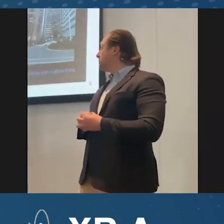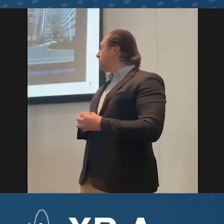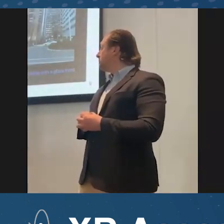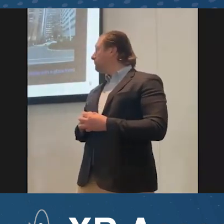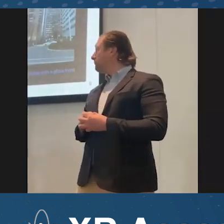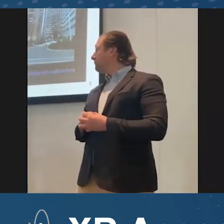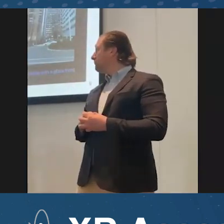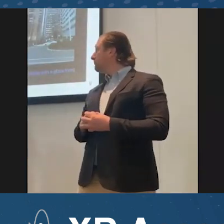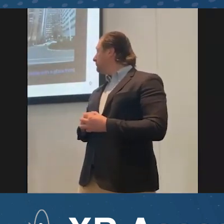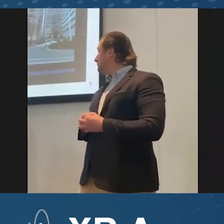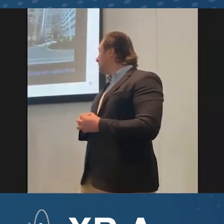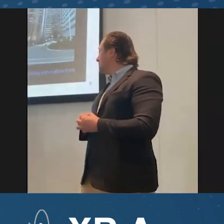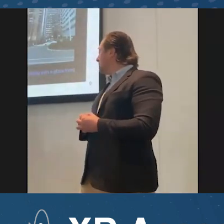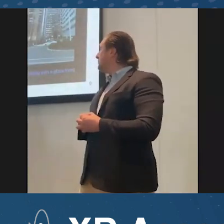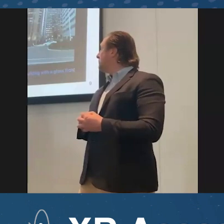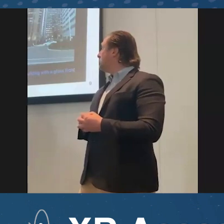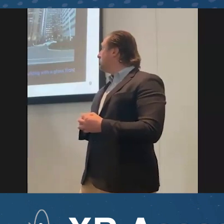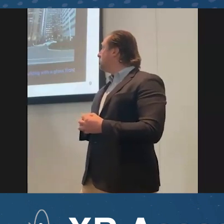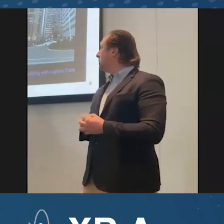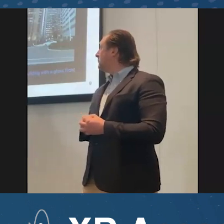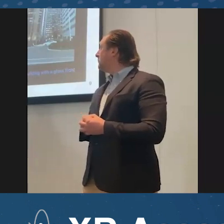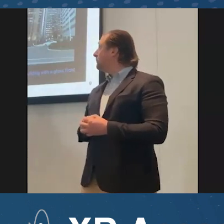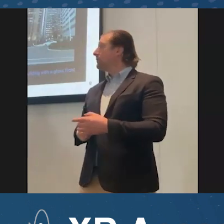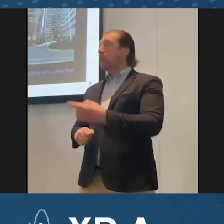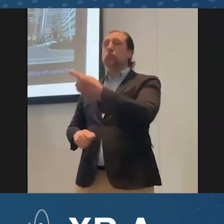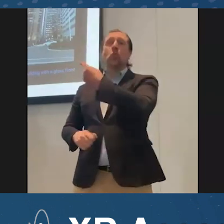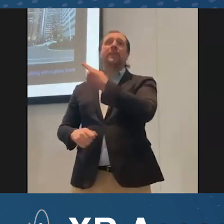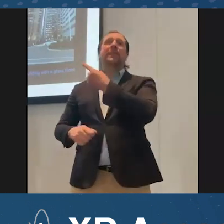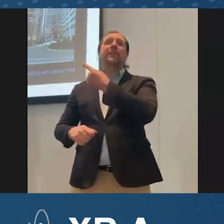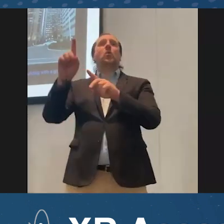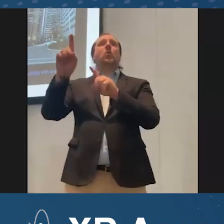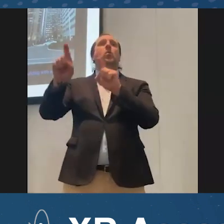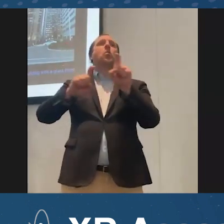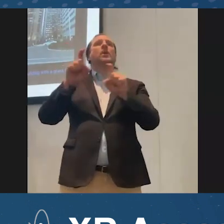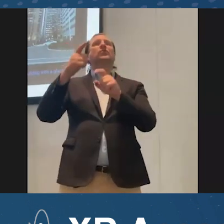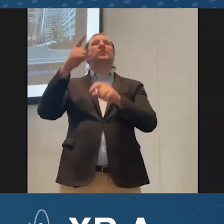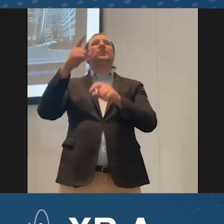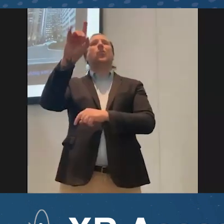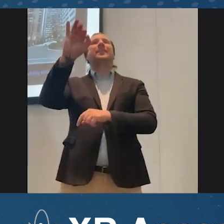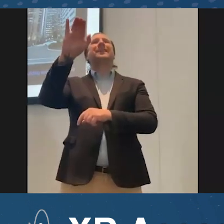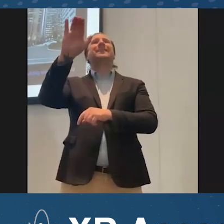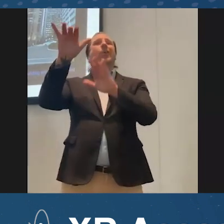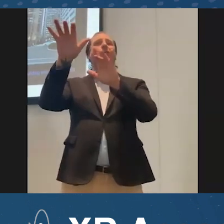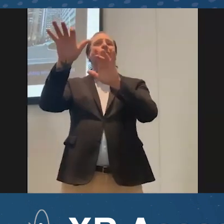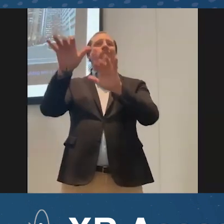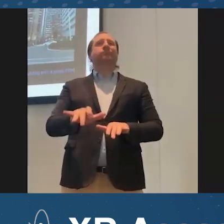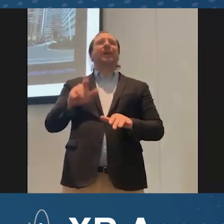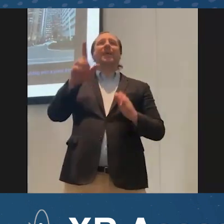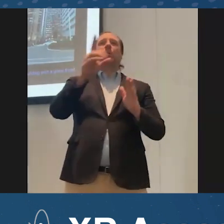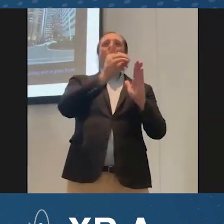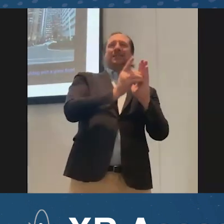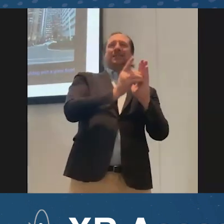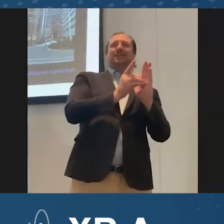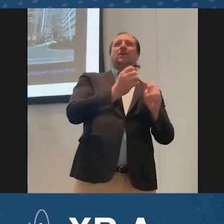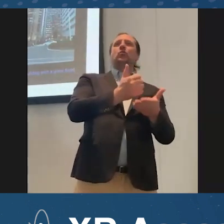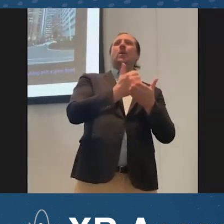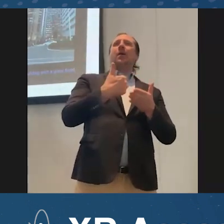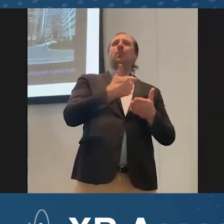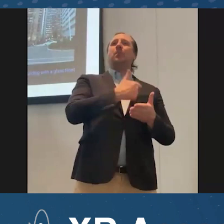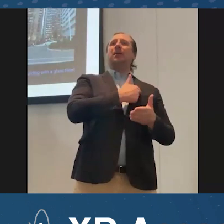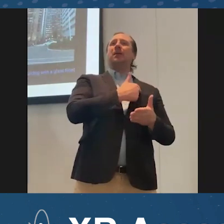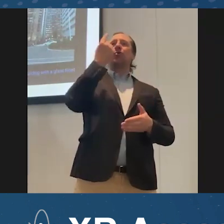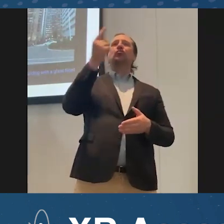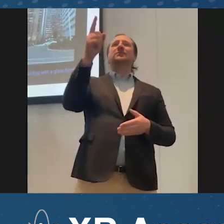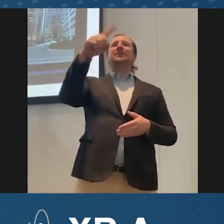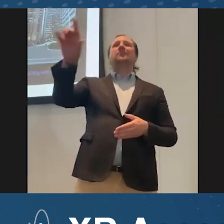So here you can see the questions that we asked in the diary questionnaire, and they were designed to help us understand participants' use